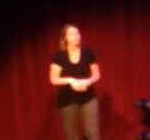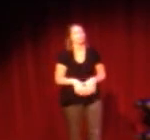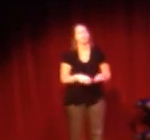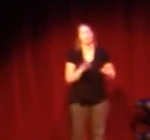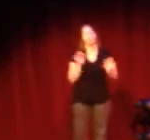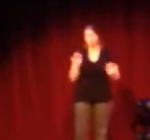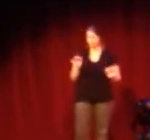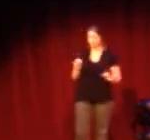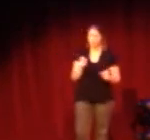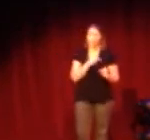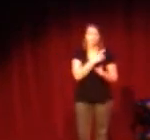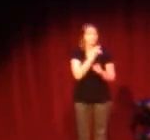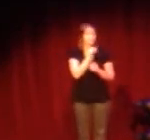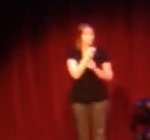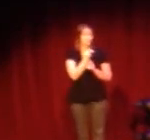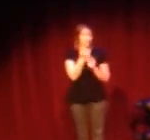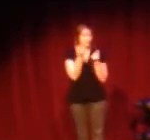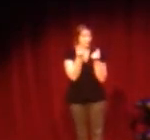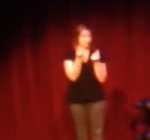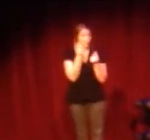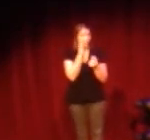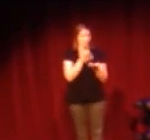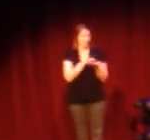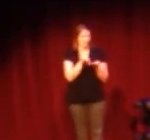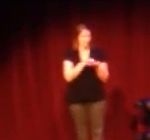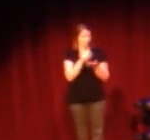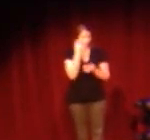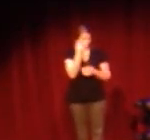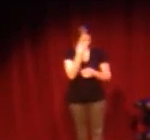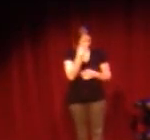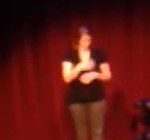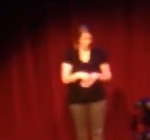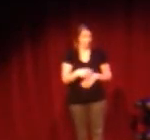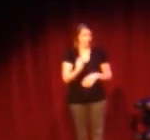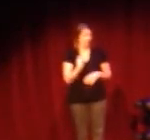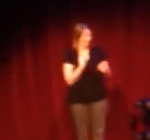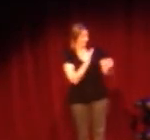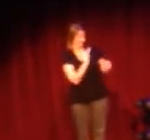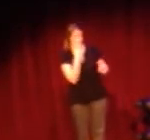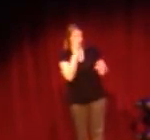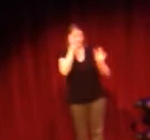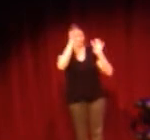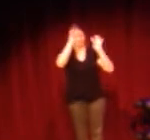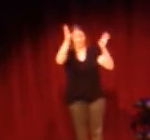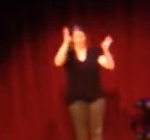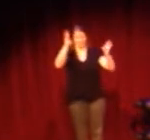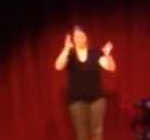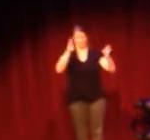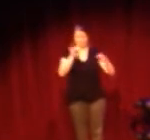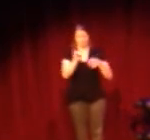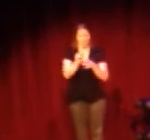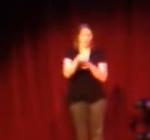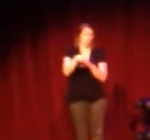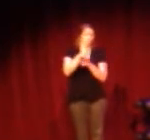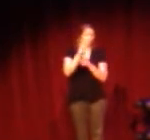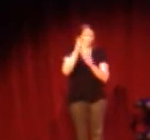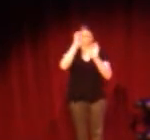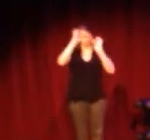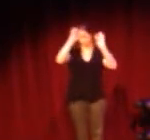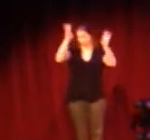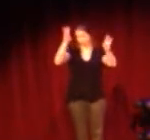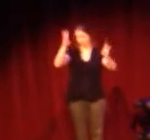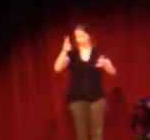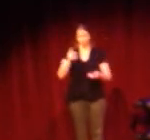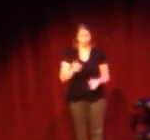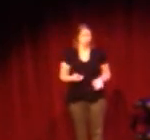good. So John, what you're going to do is you're just going to count to four, and Dan and I are going to make something up here on the spot. So it's going to be improvisation. All right,